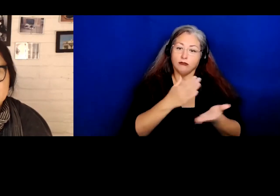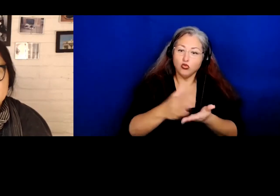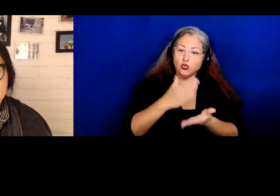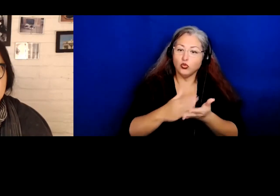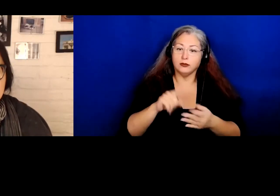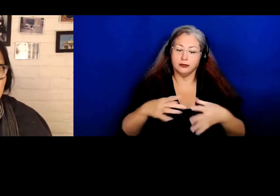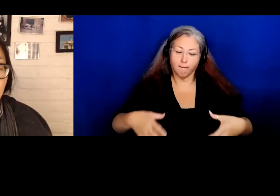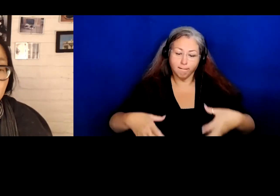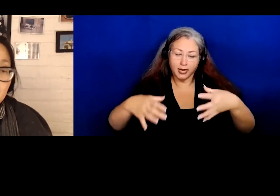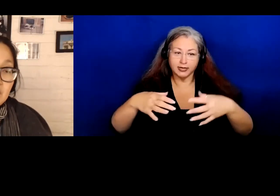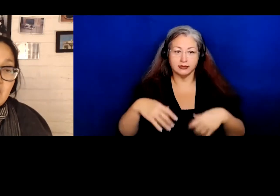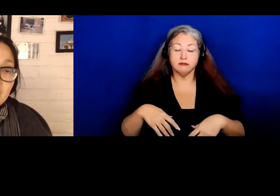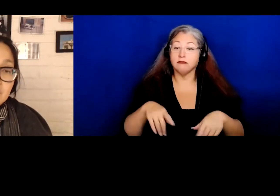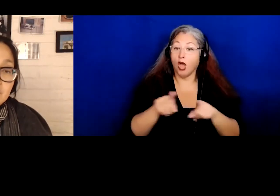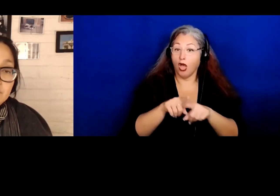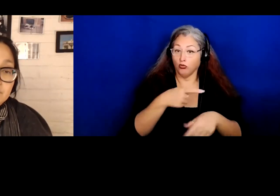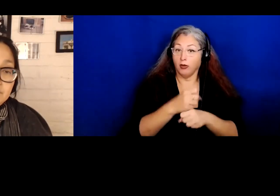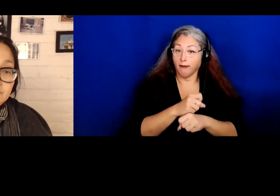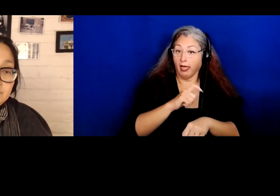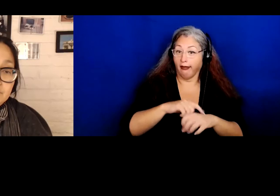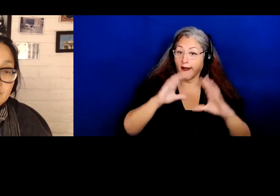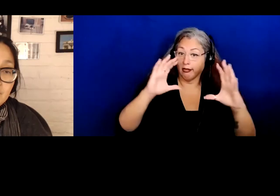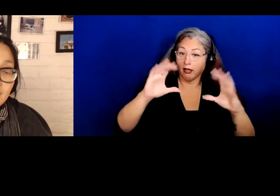buckets. They also made clocks.